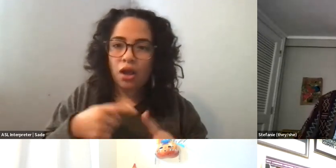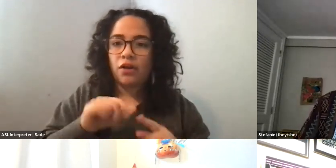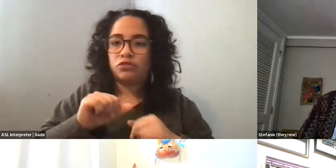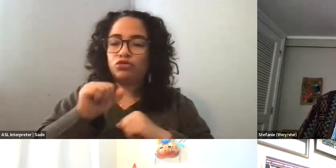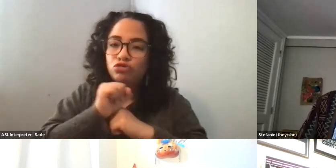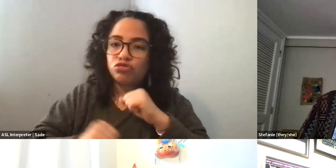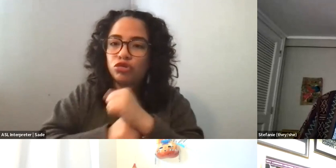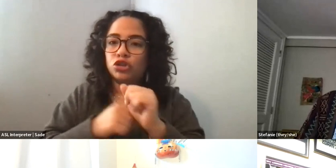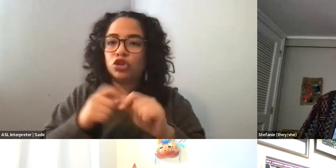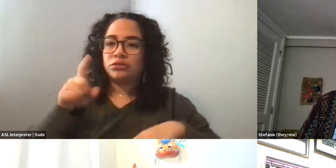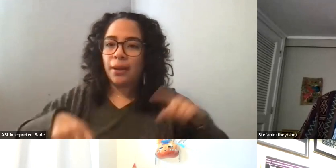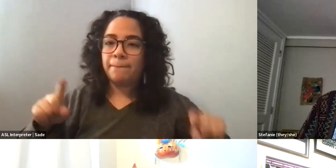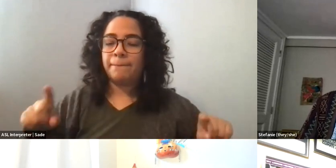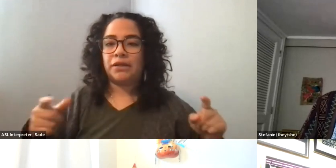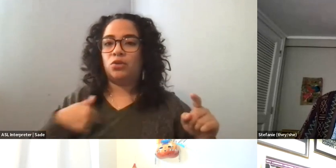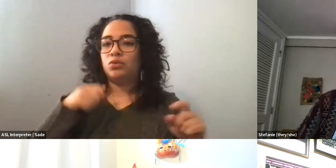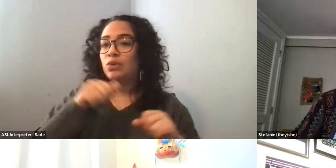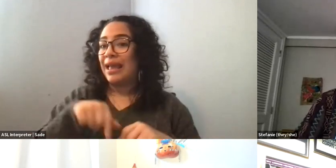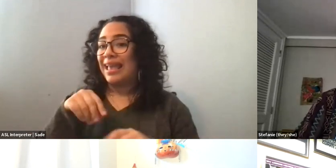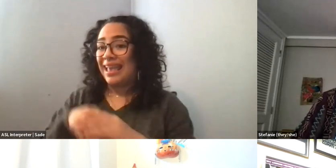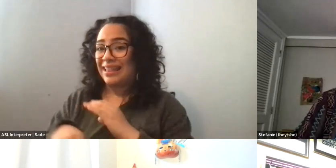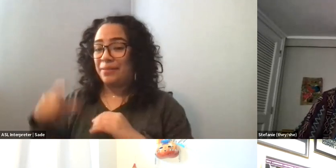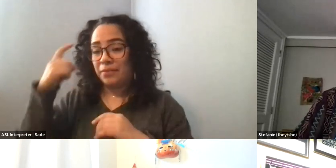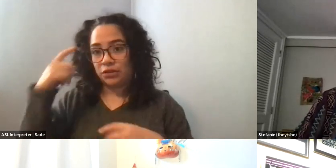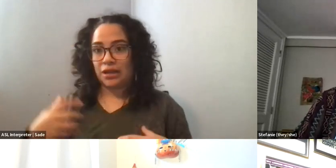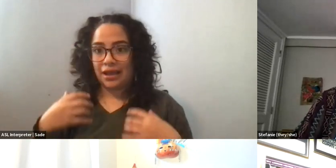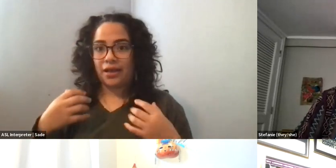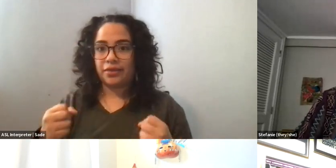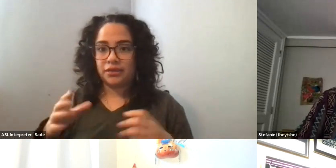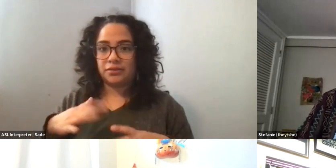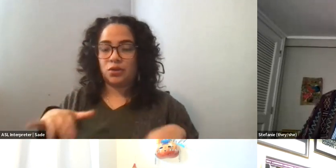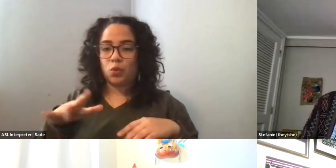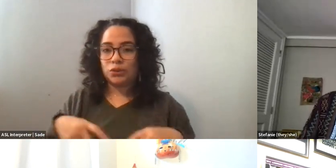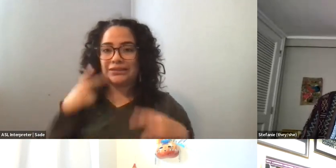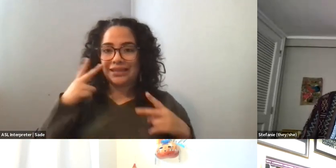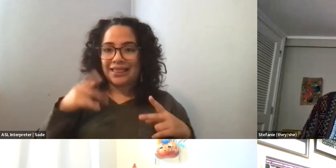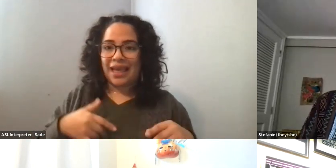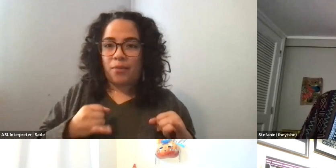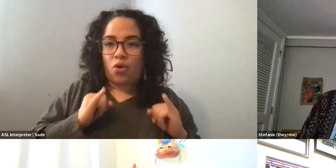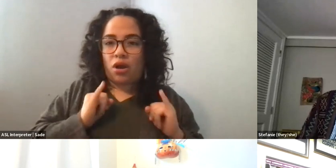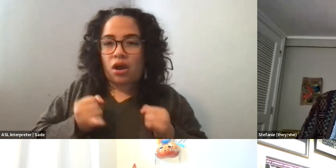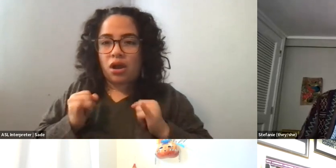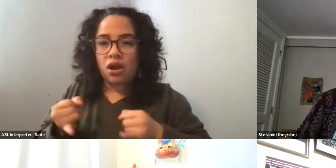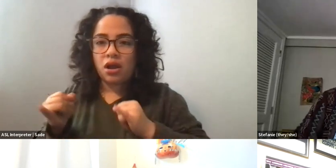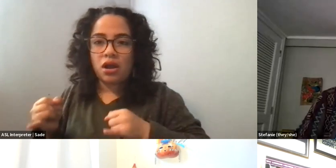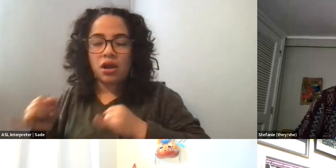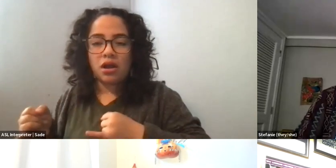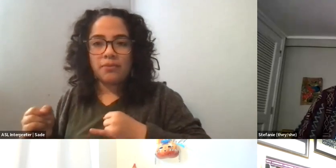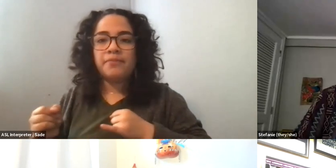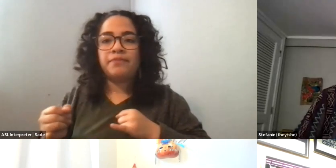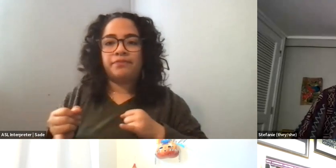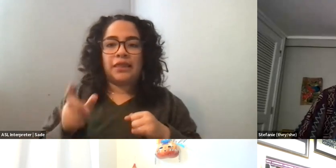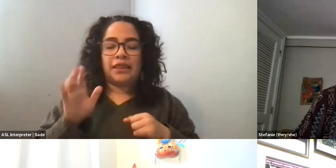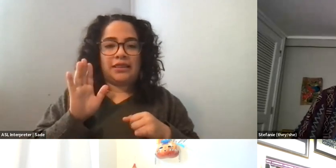right? Whereas within mental health spaces, I think we still do see a lot of that individualization. There is that narrative